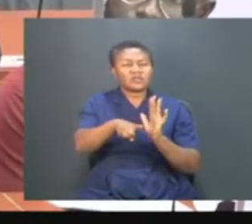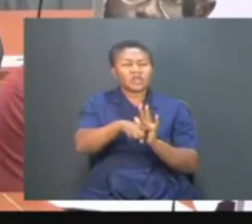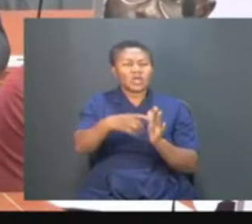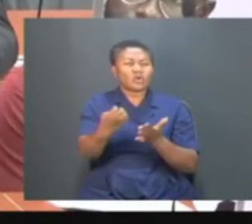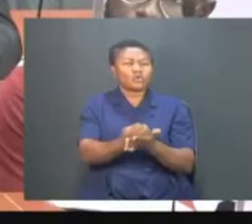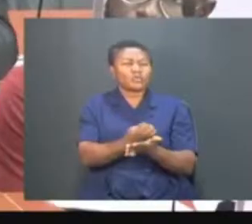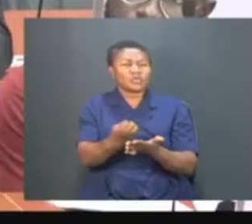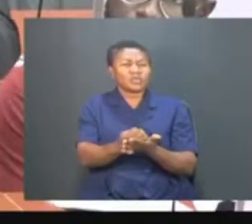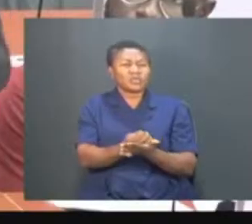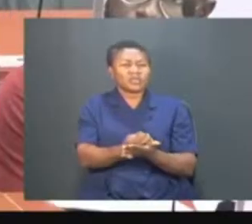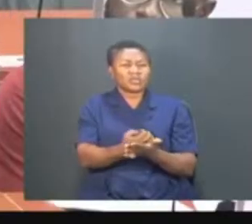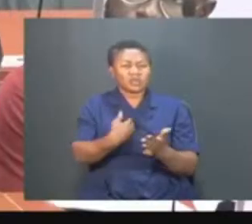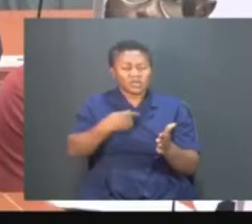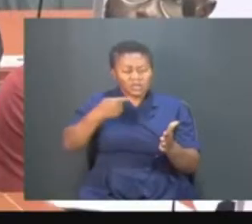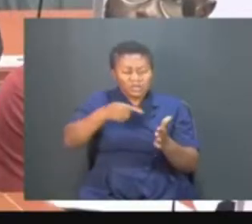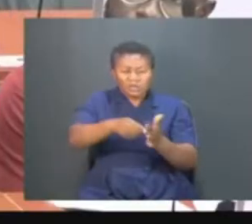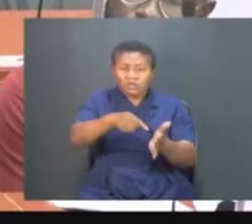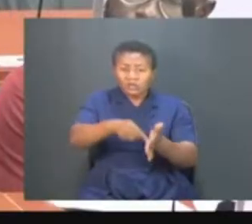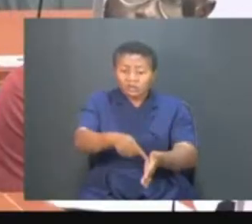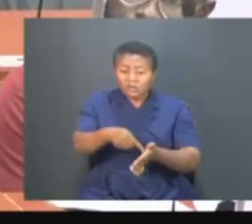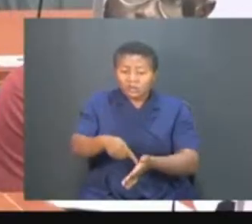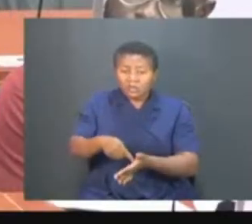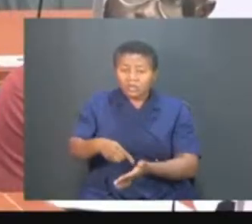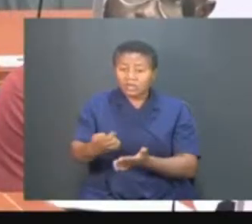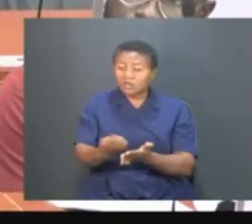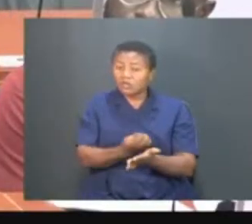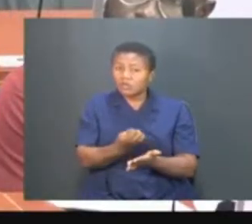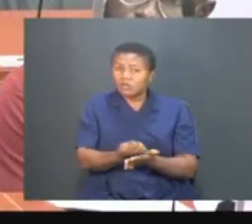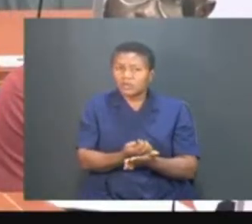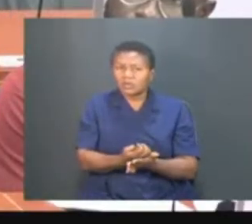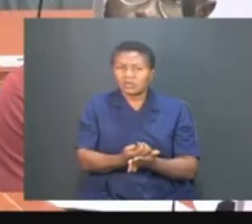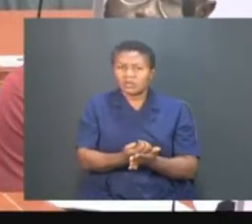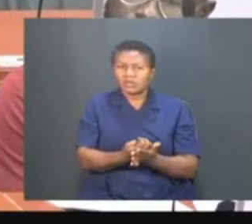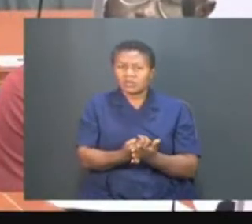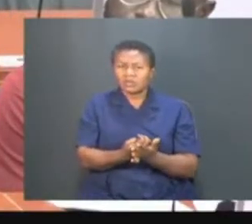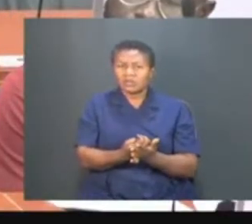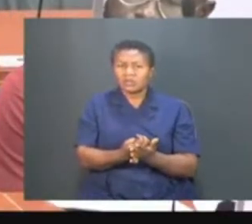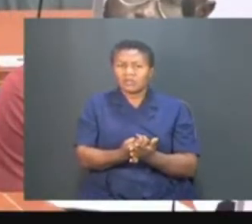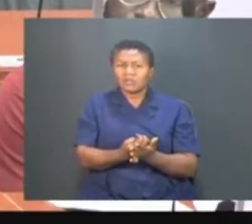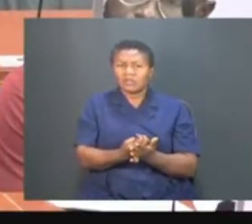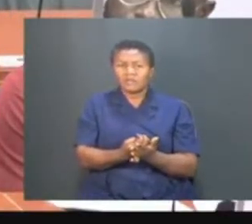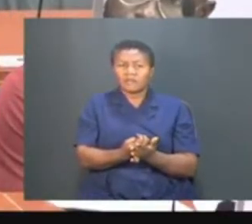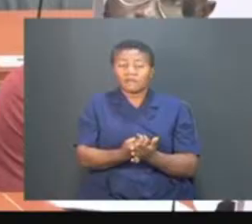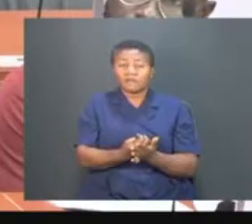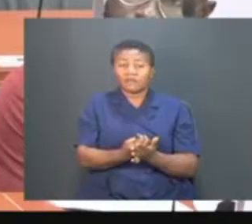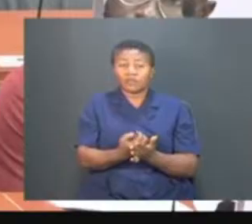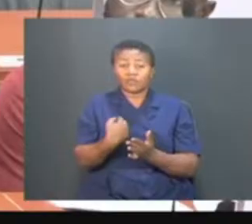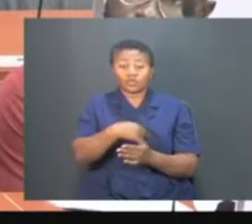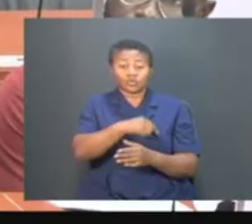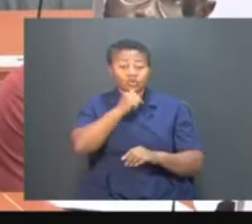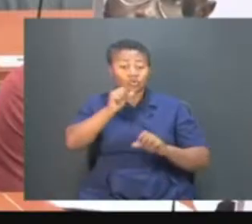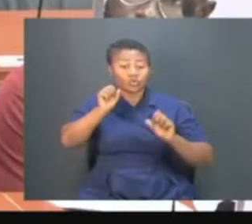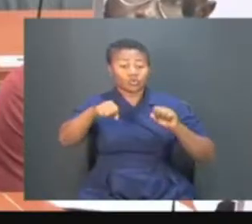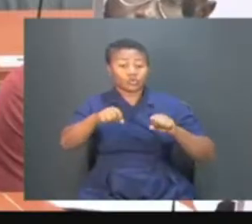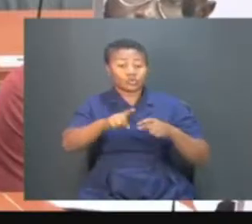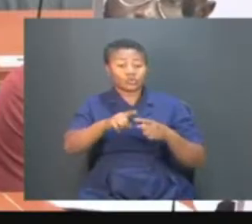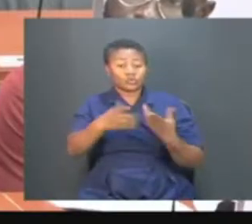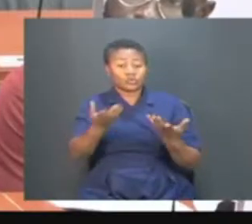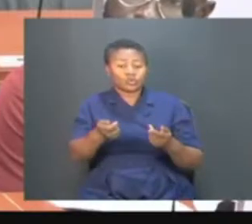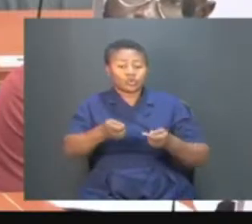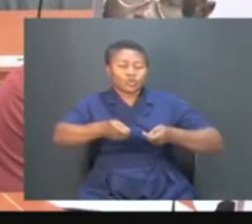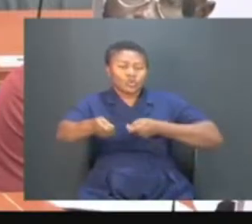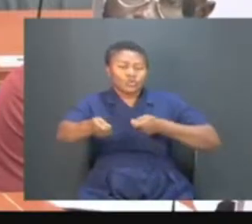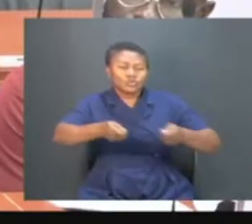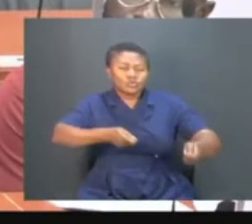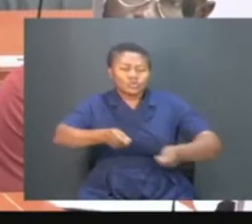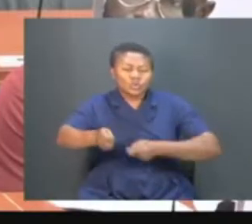debt inclined economy. And one of the reasons is that we are not able to control our expenditures effectively.